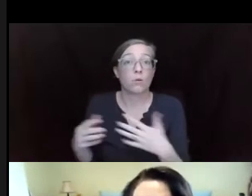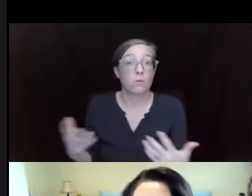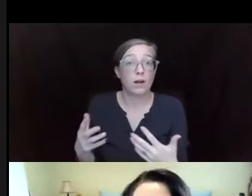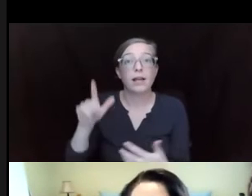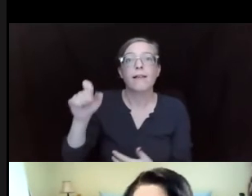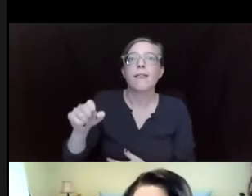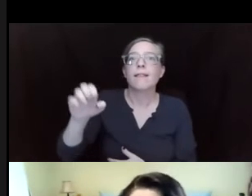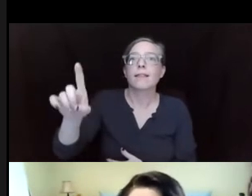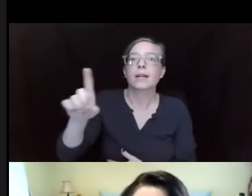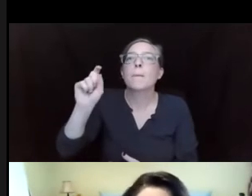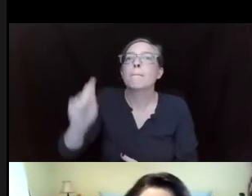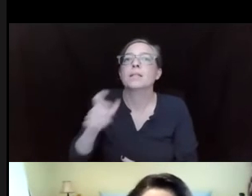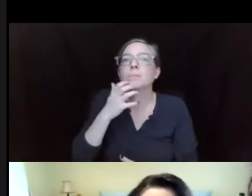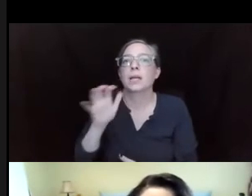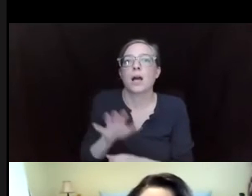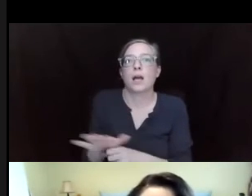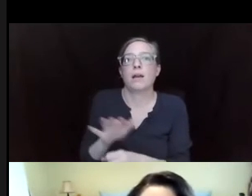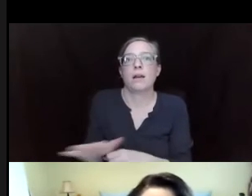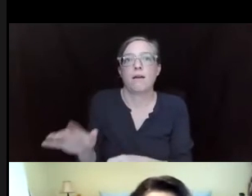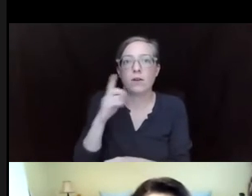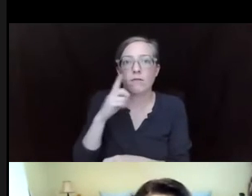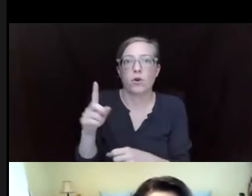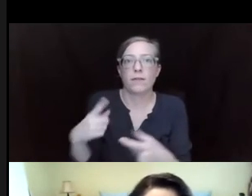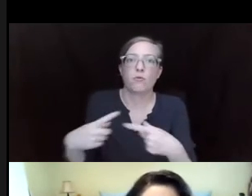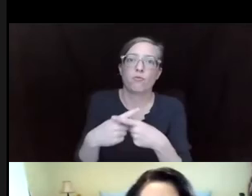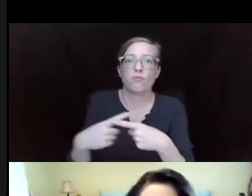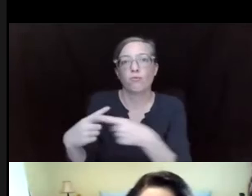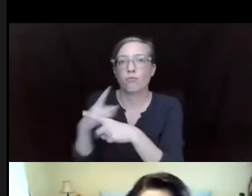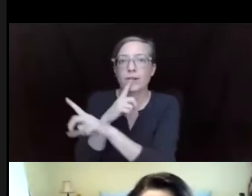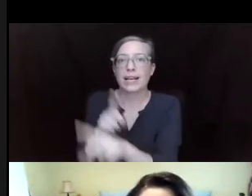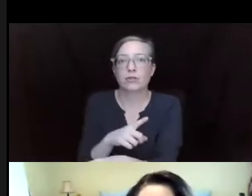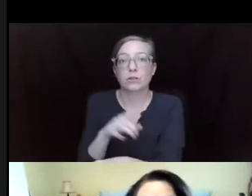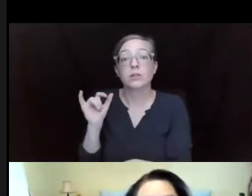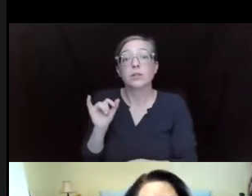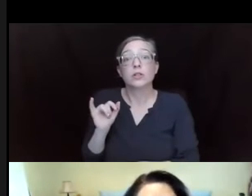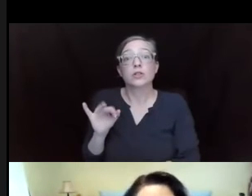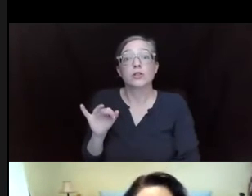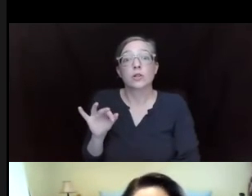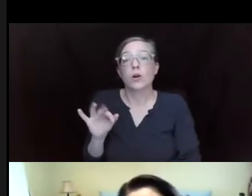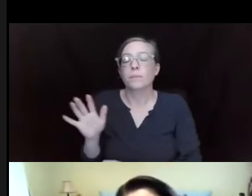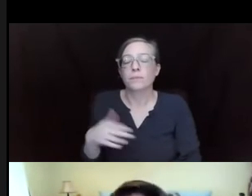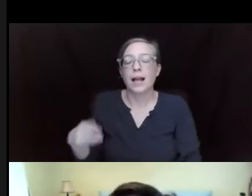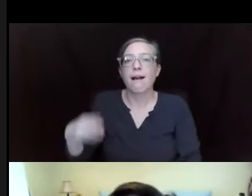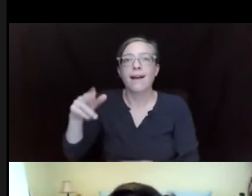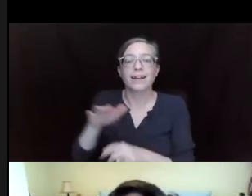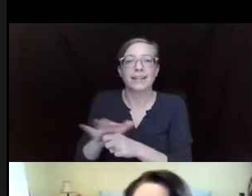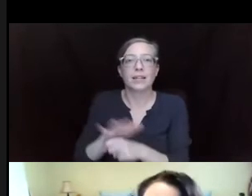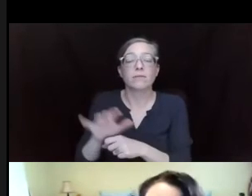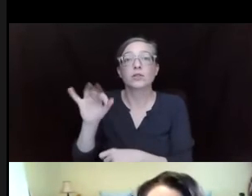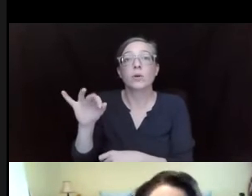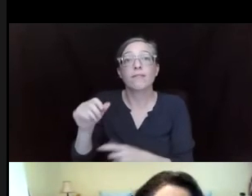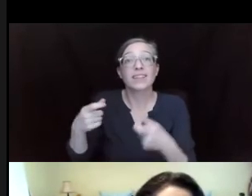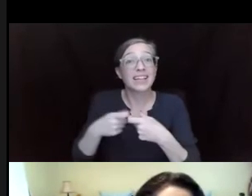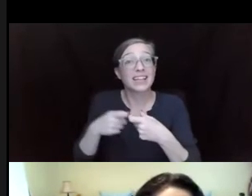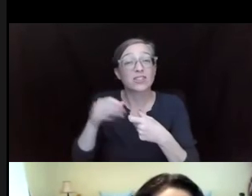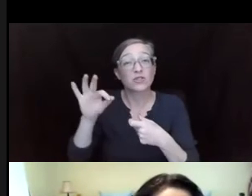high enough for them to be active. So when you have an electric field that is not high enough, non-linear effects are present, but they